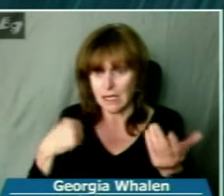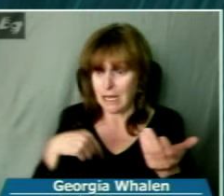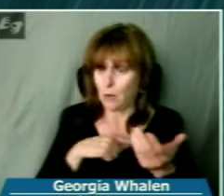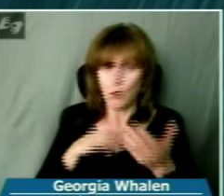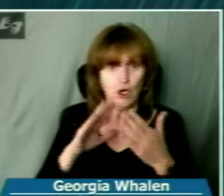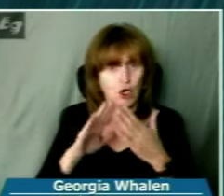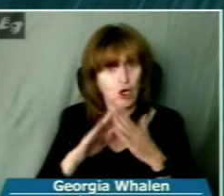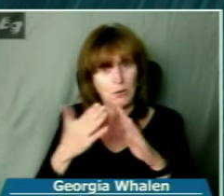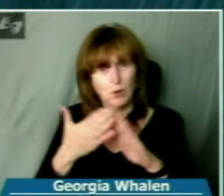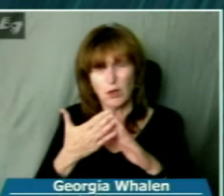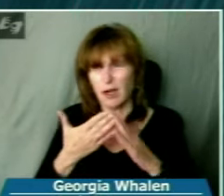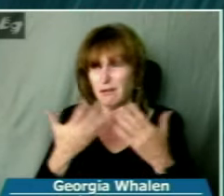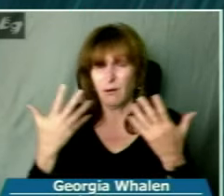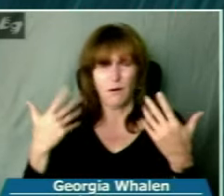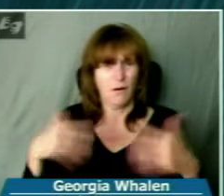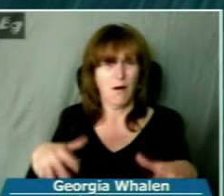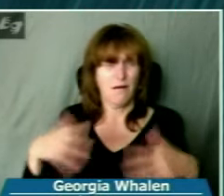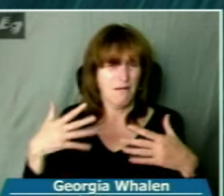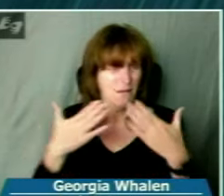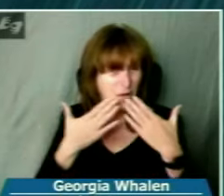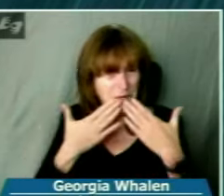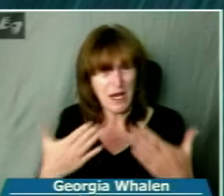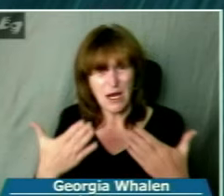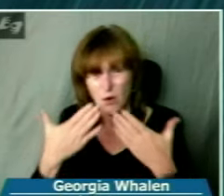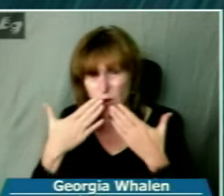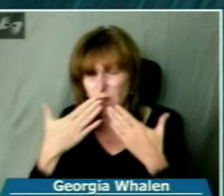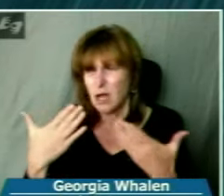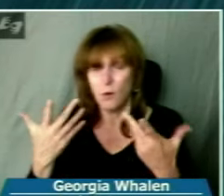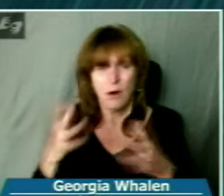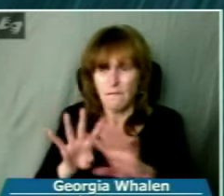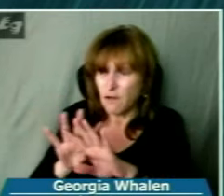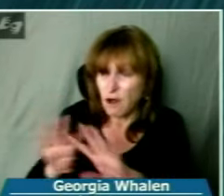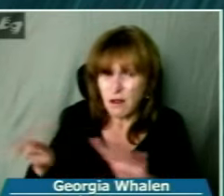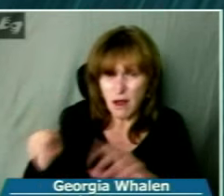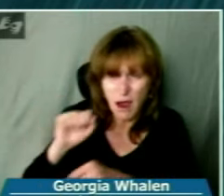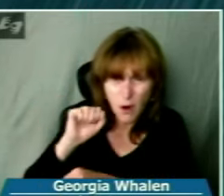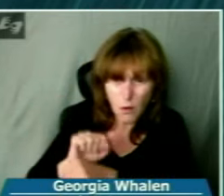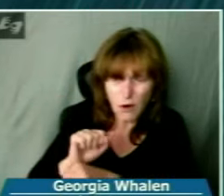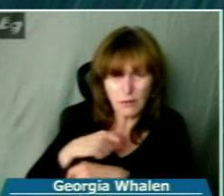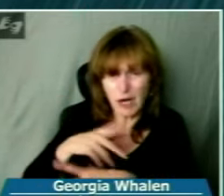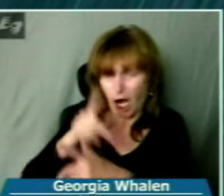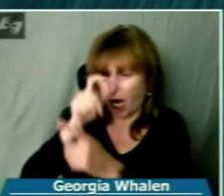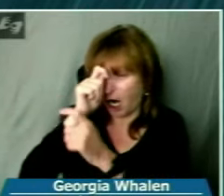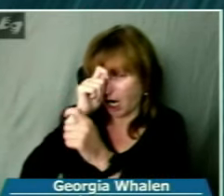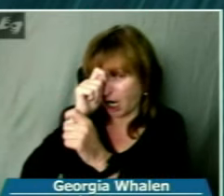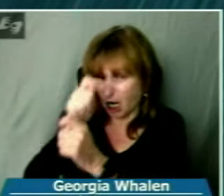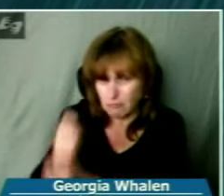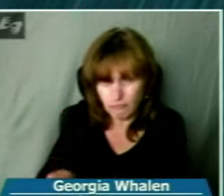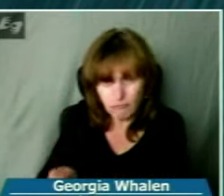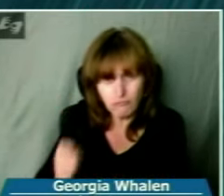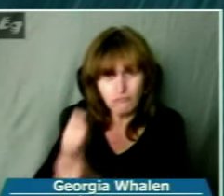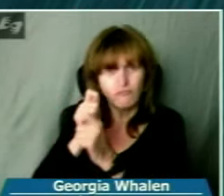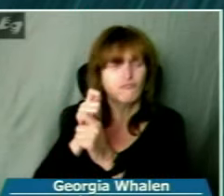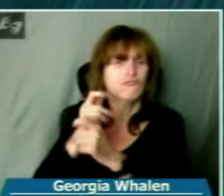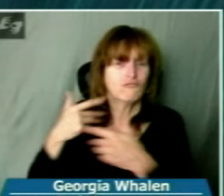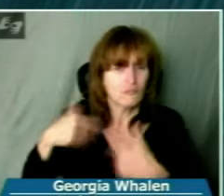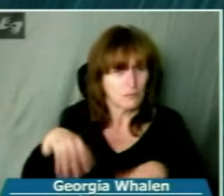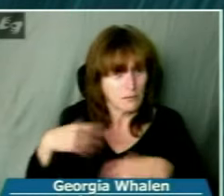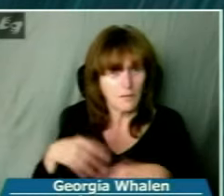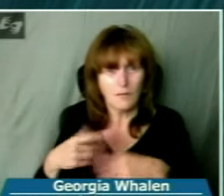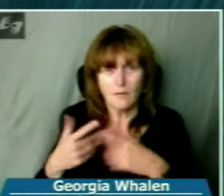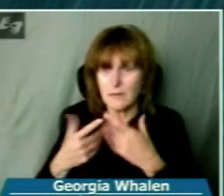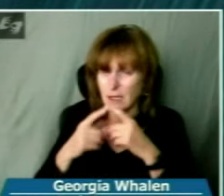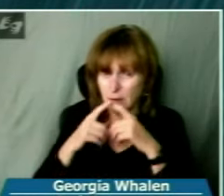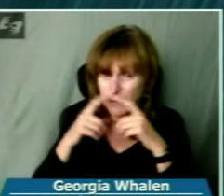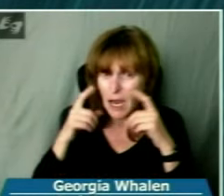We can't say it again. Frontline workers are heroes. You know, I spent the better part of a day wearing a mask the other day. I can tell you it's